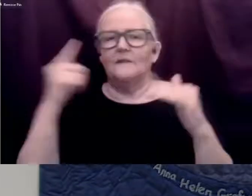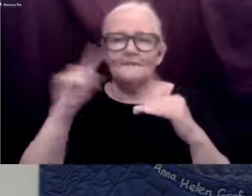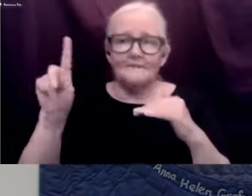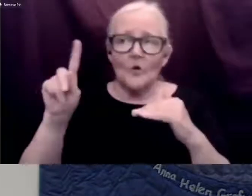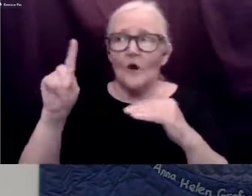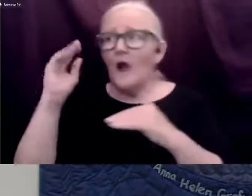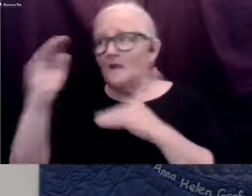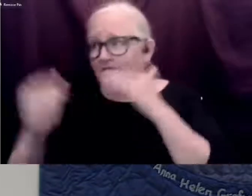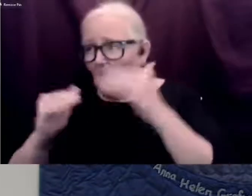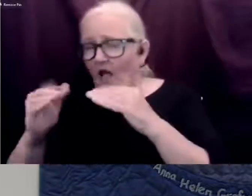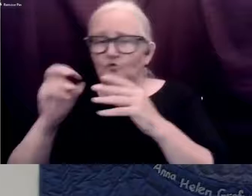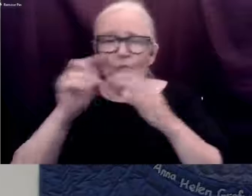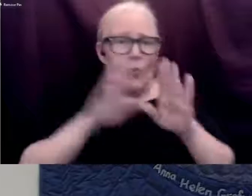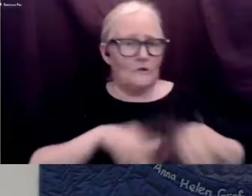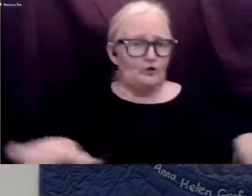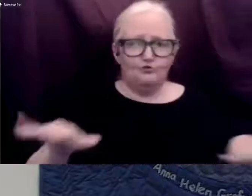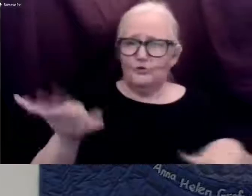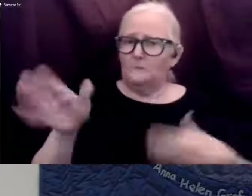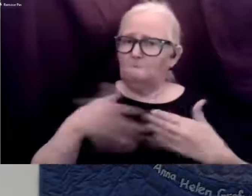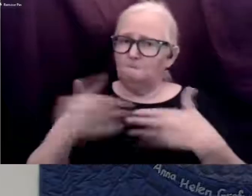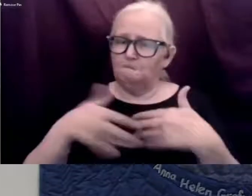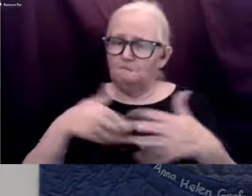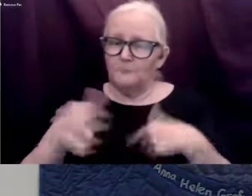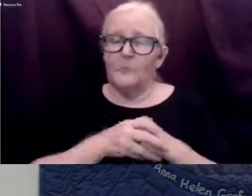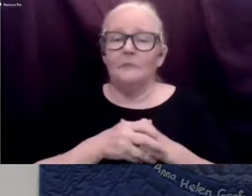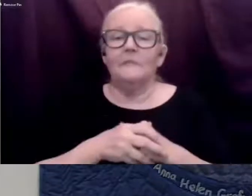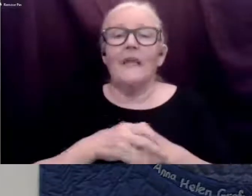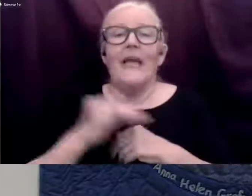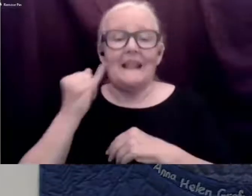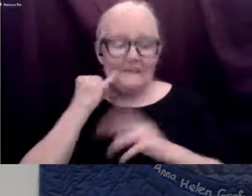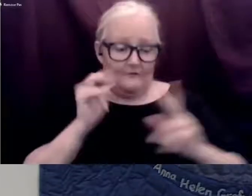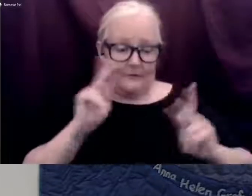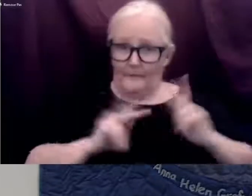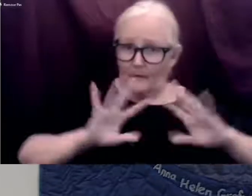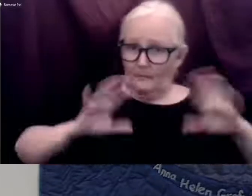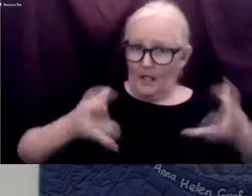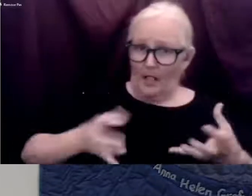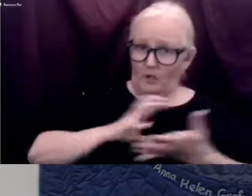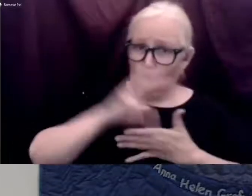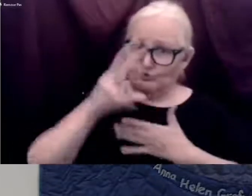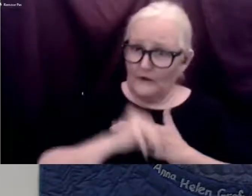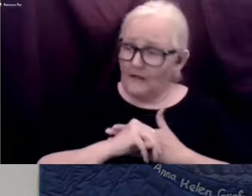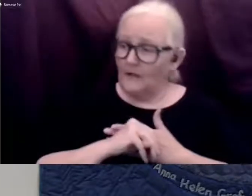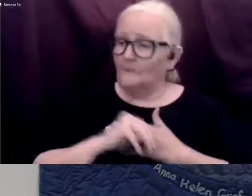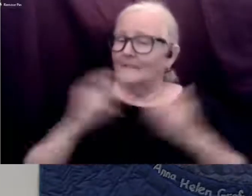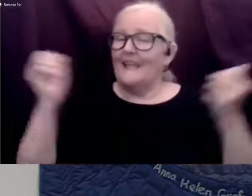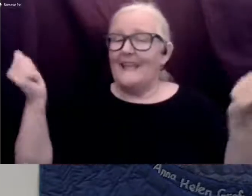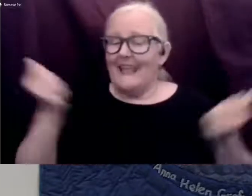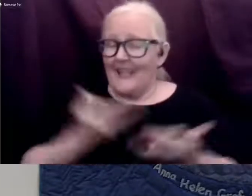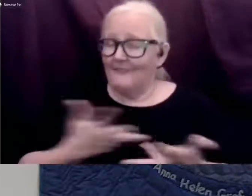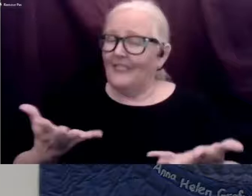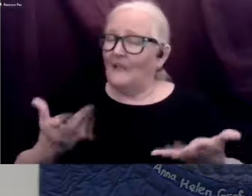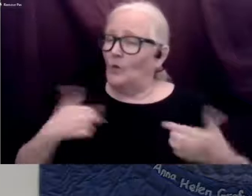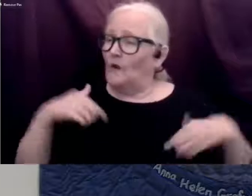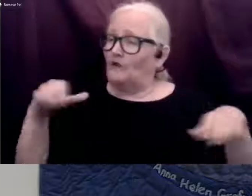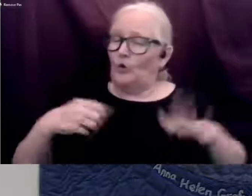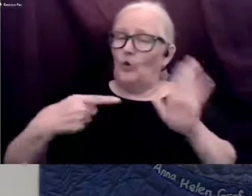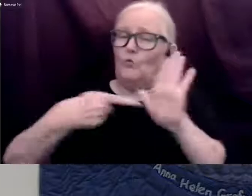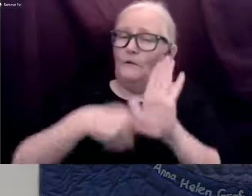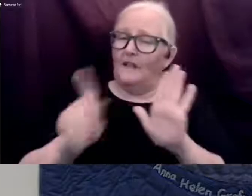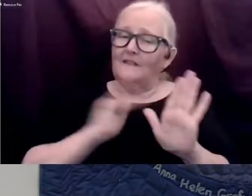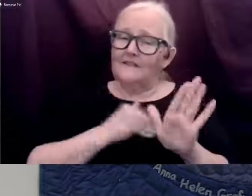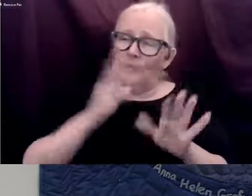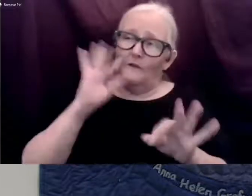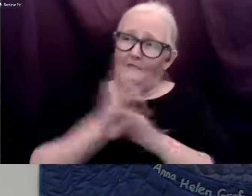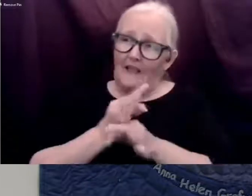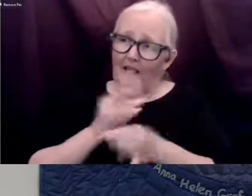if the congregation is the curriculum and everything we do teaches our faith, then worship is just as important for kids as it